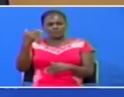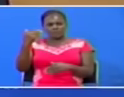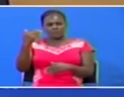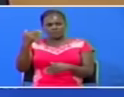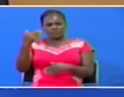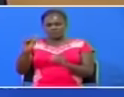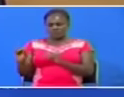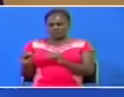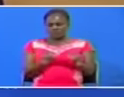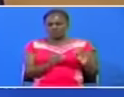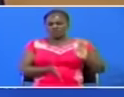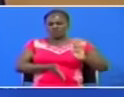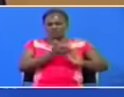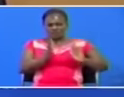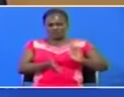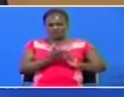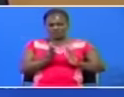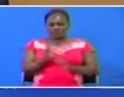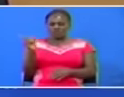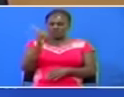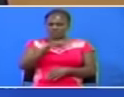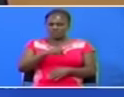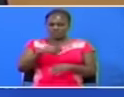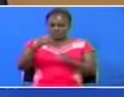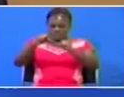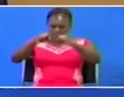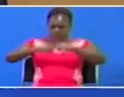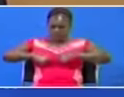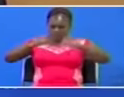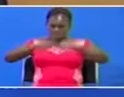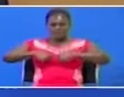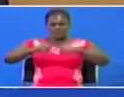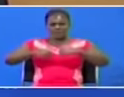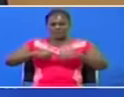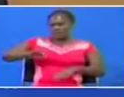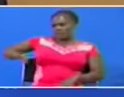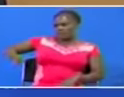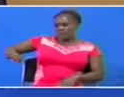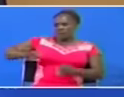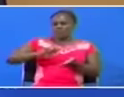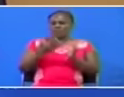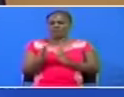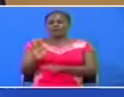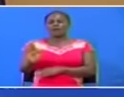move with speed to conclude negotiations pending before them